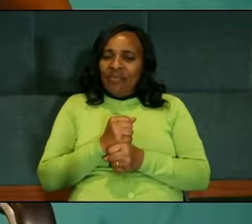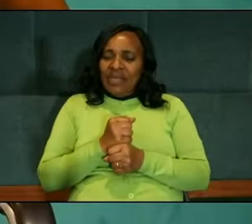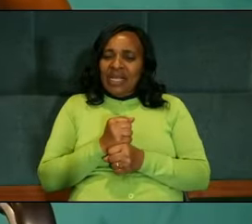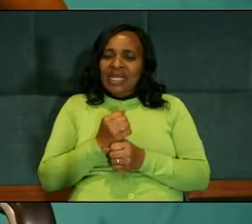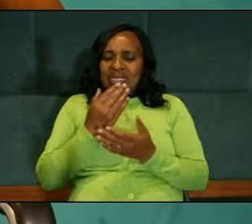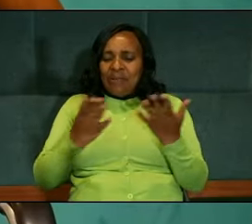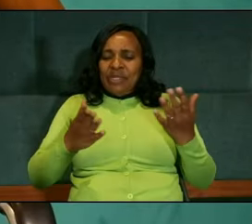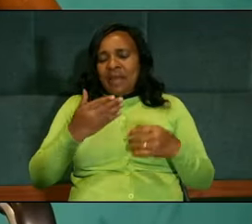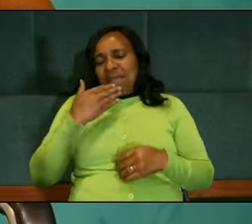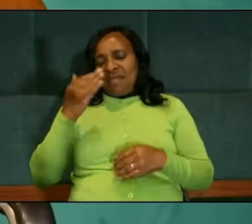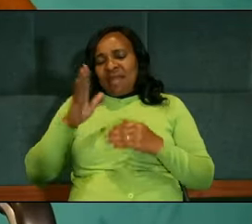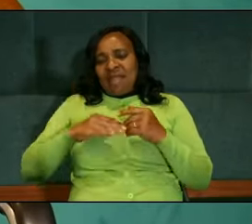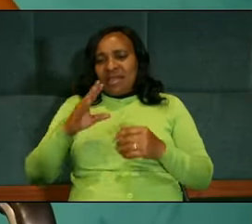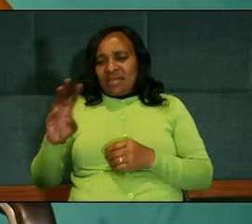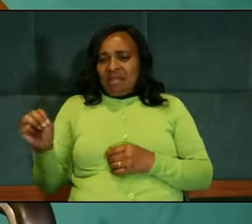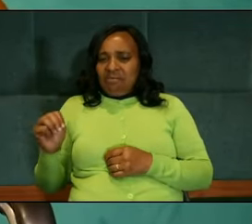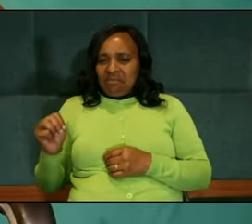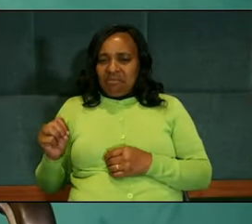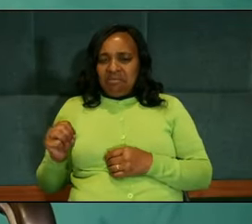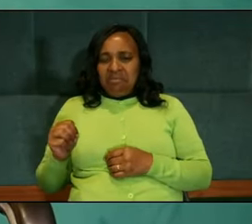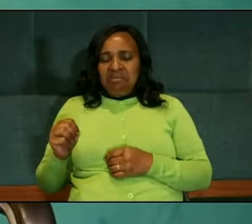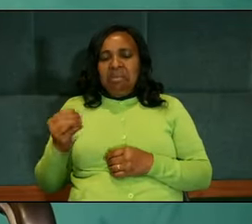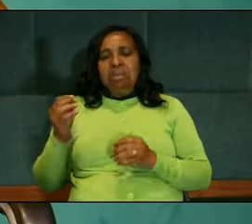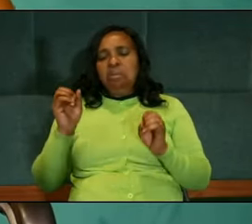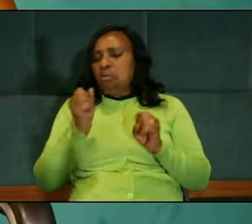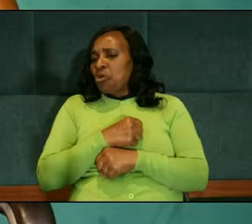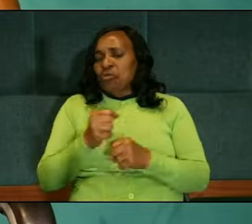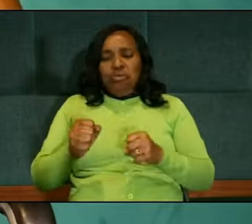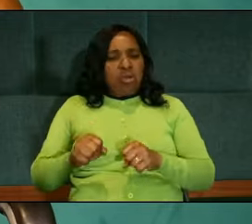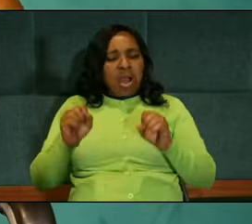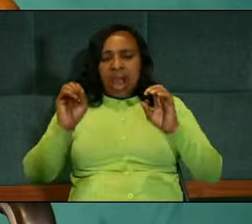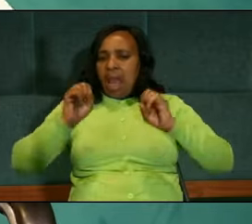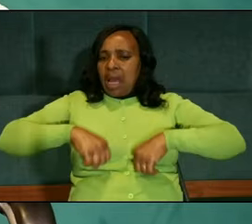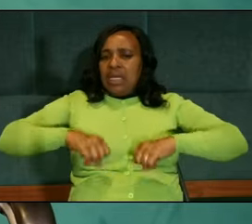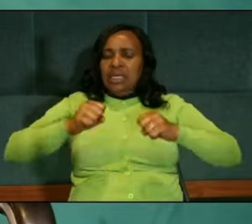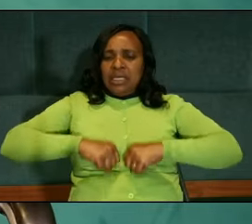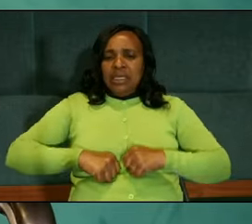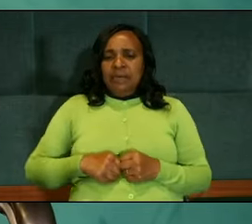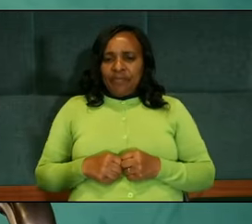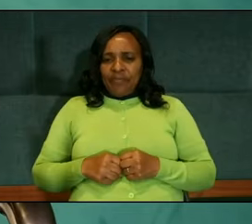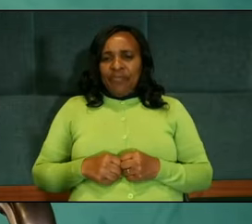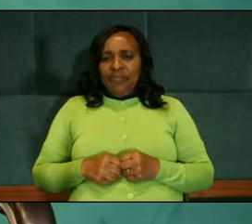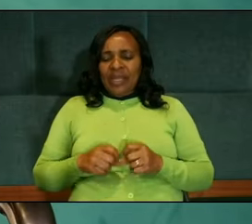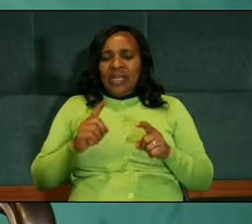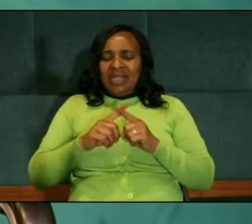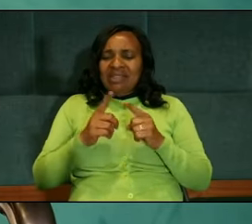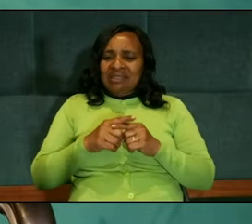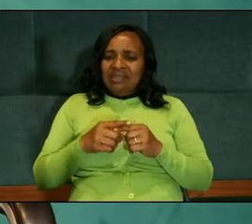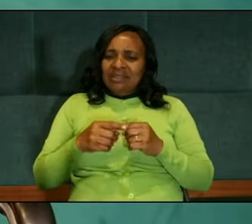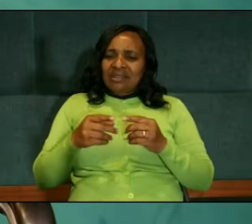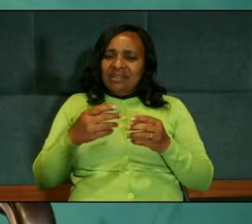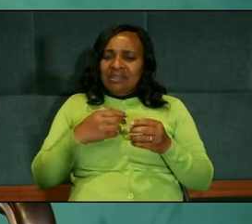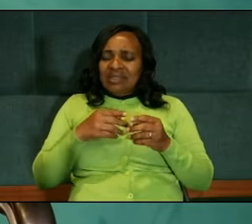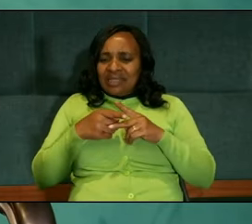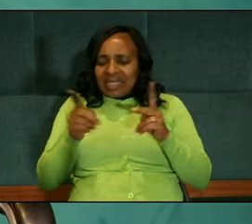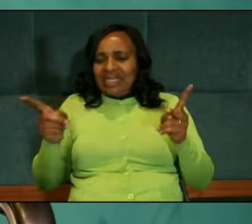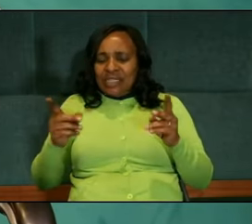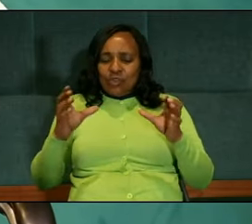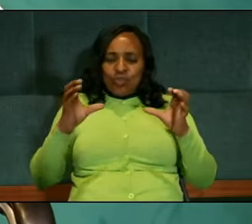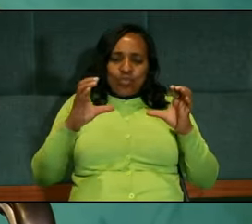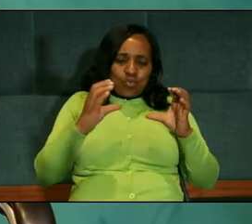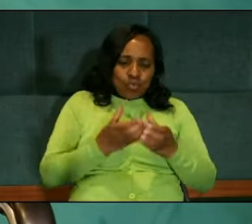was doing something better than them, even though they did not know he was the Messiah, it kind of arced them. It's